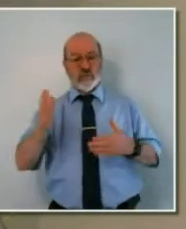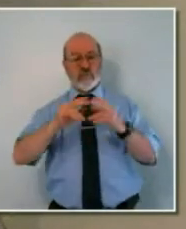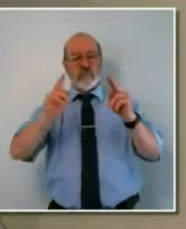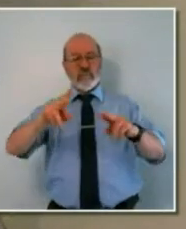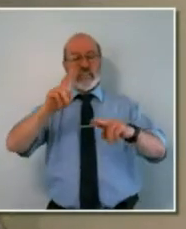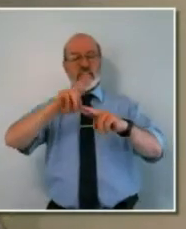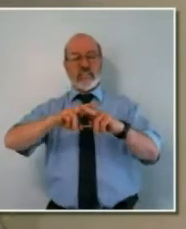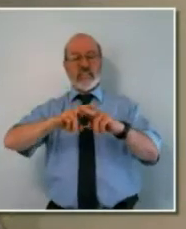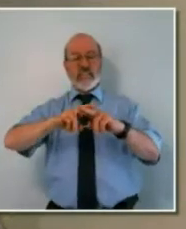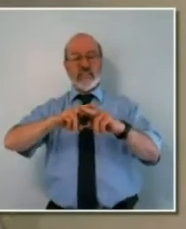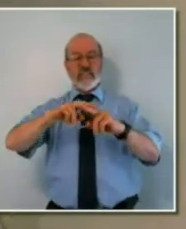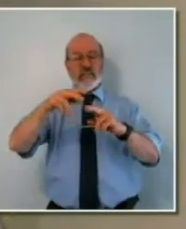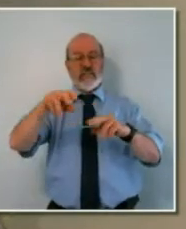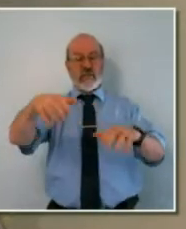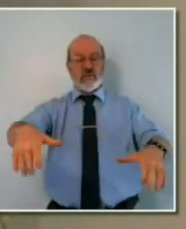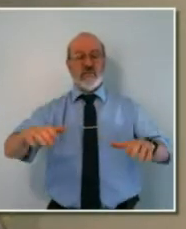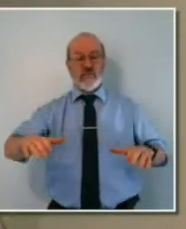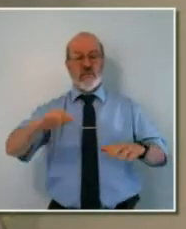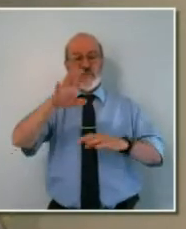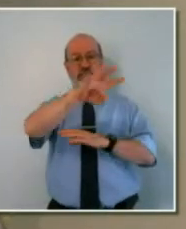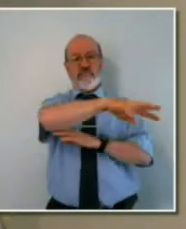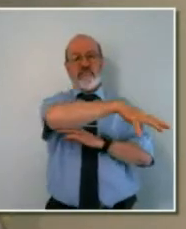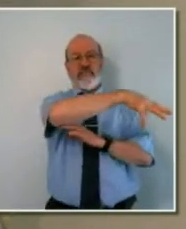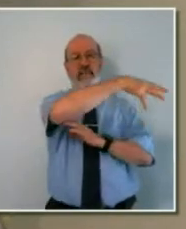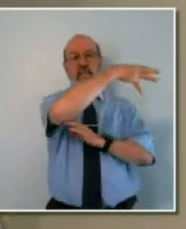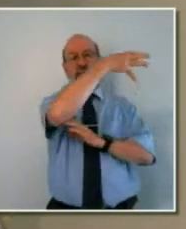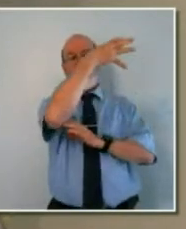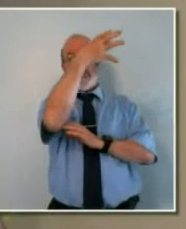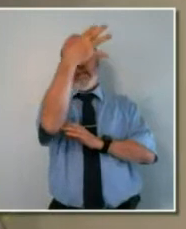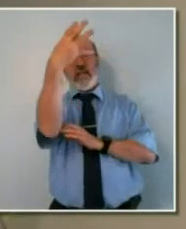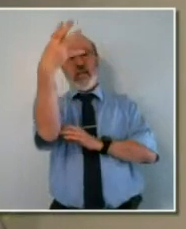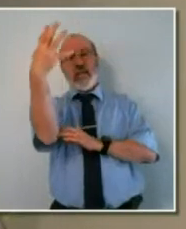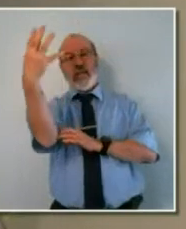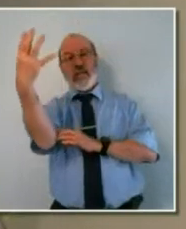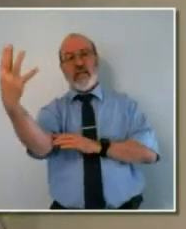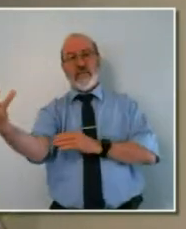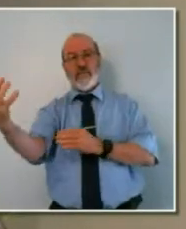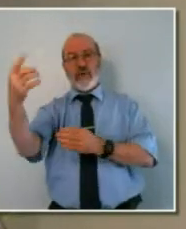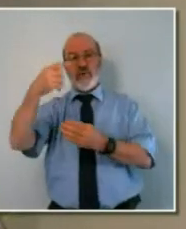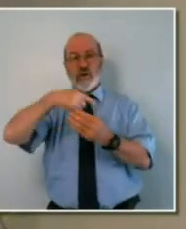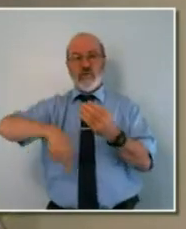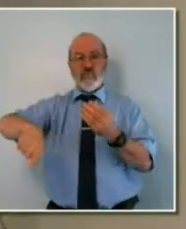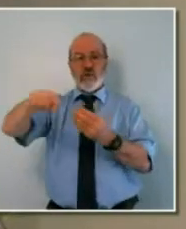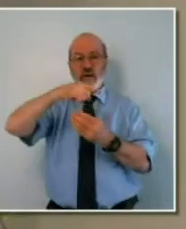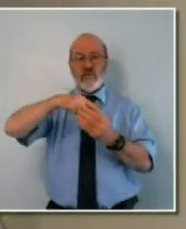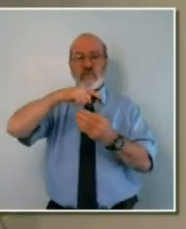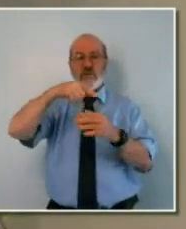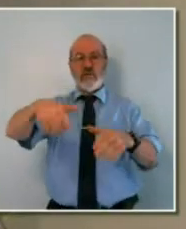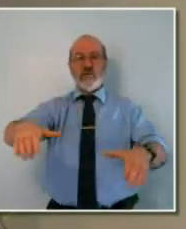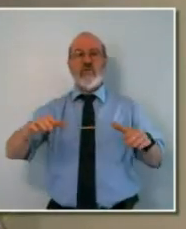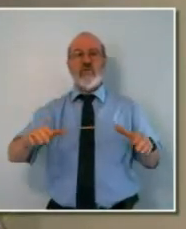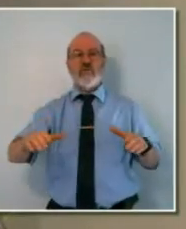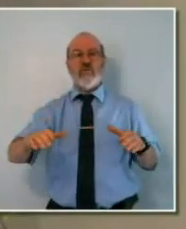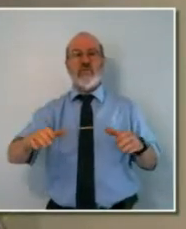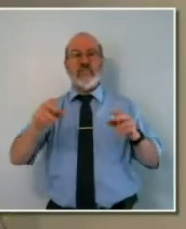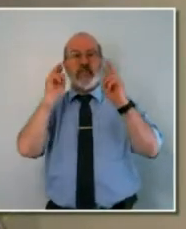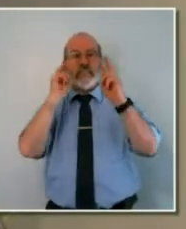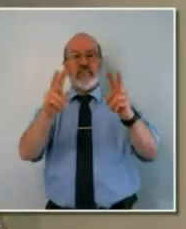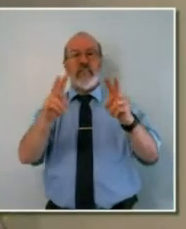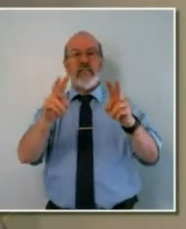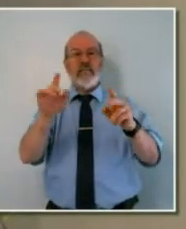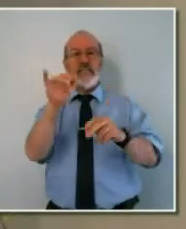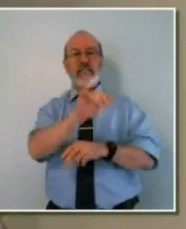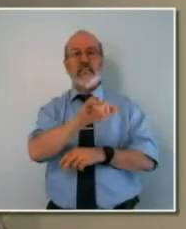throne, and a rainbow round about the throne in sight like unto